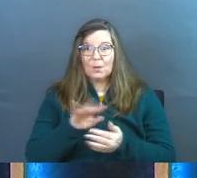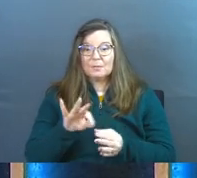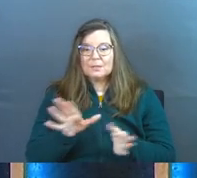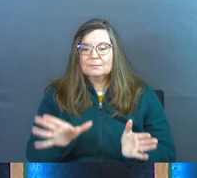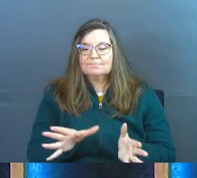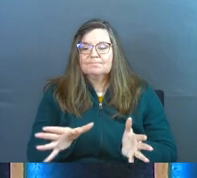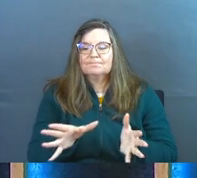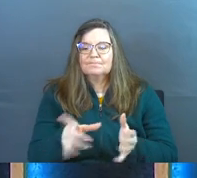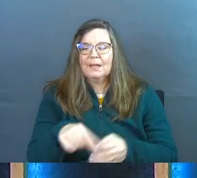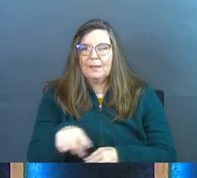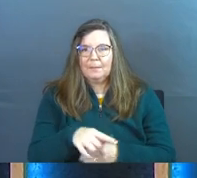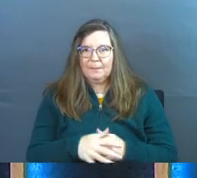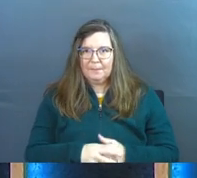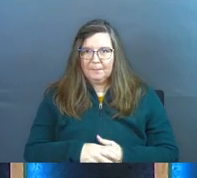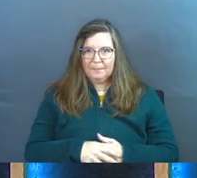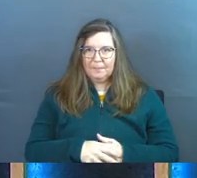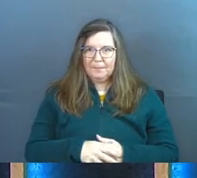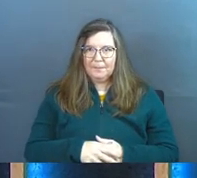Spirit was stirring in them.